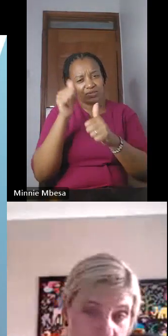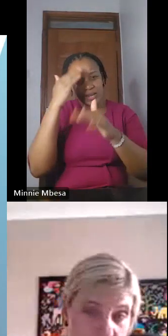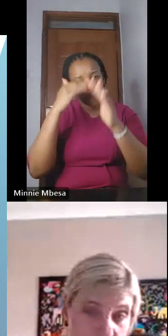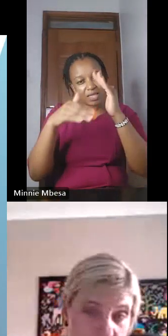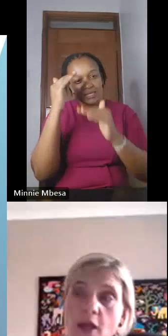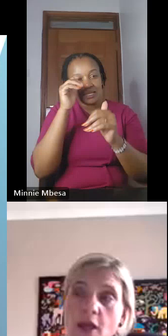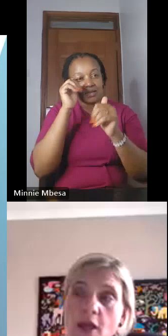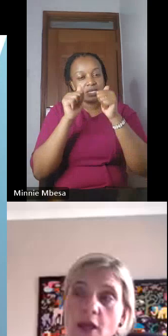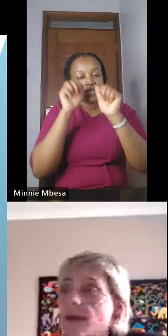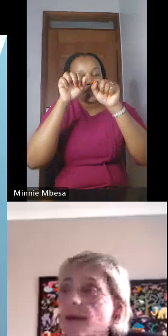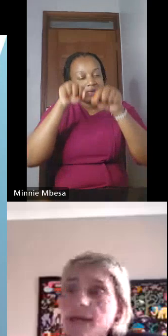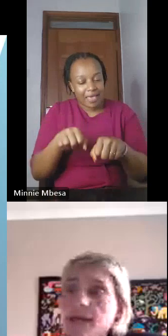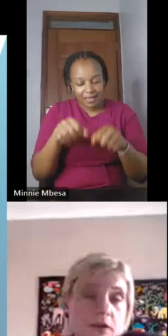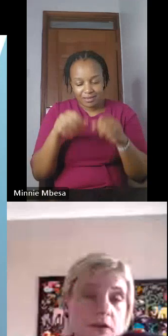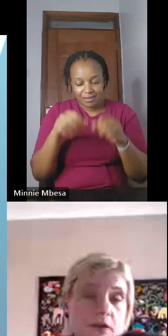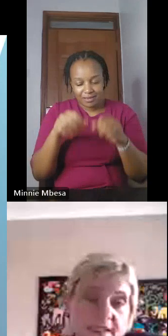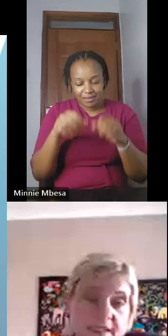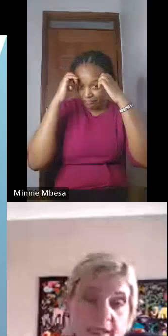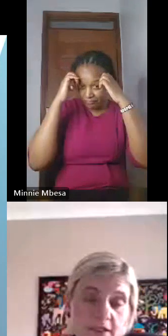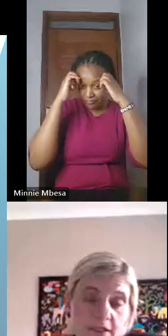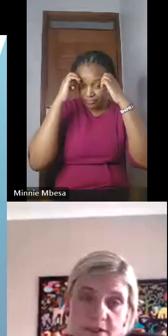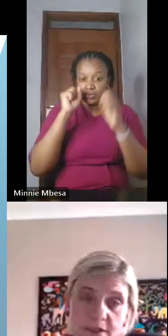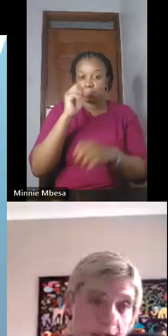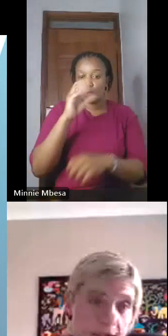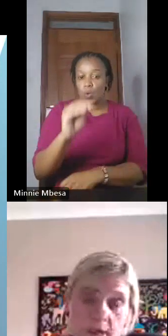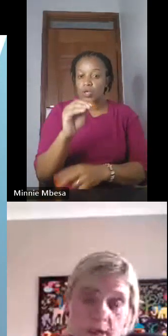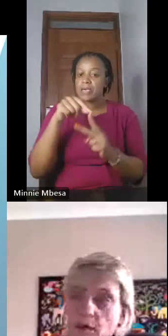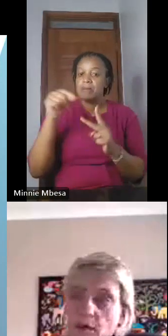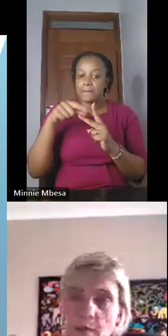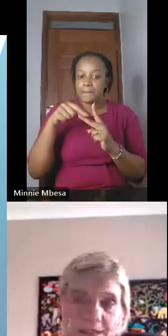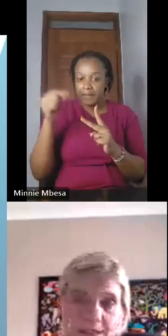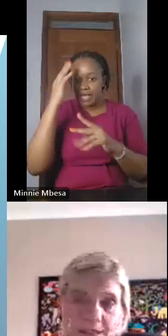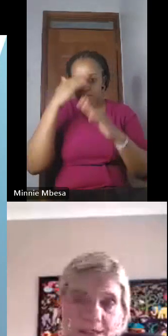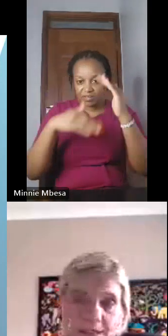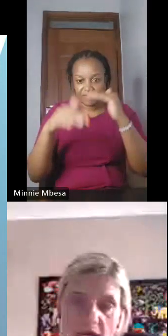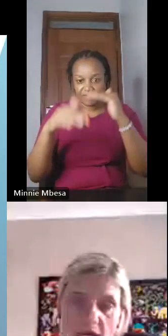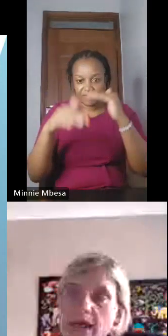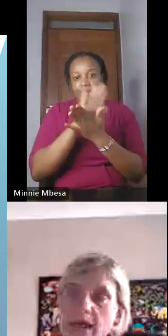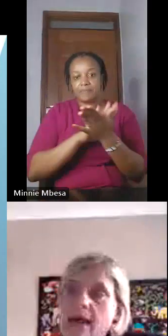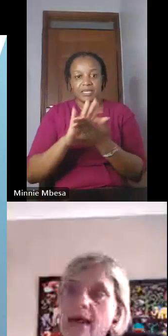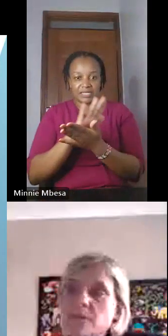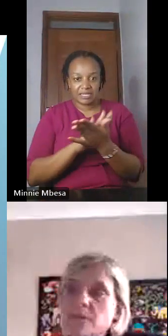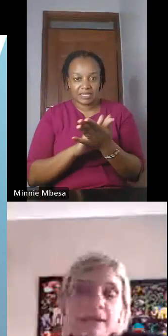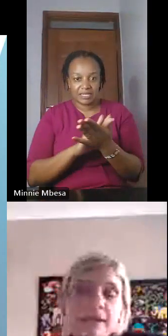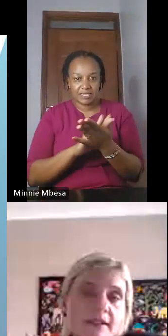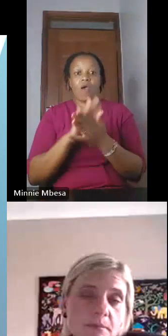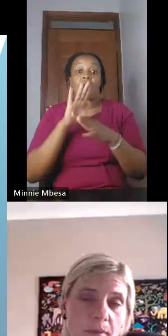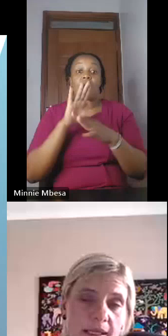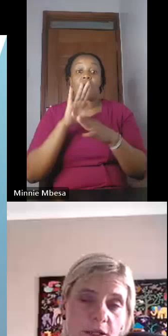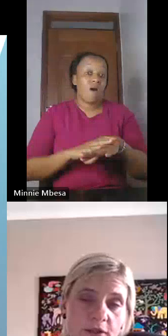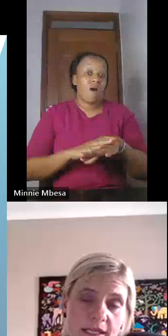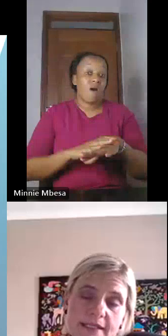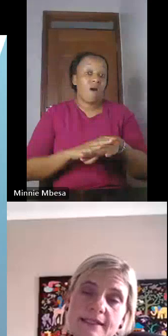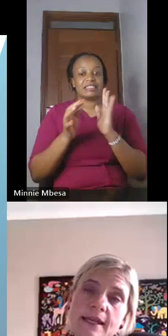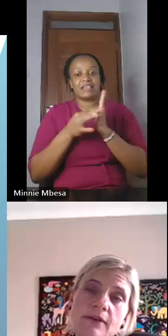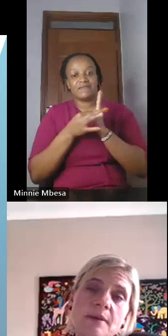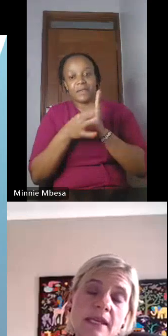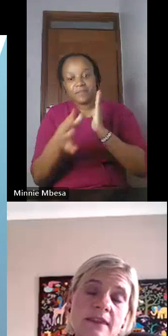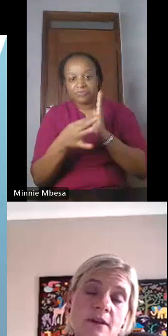course content. So they pick a university based on its ranking or its prestige. But that may